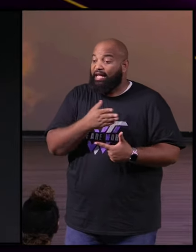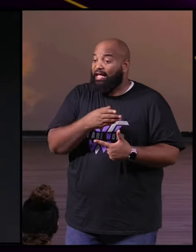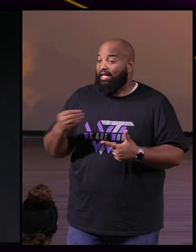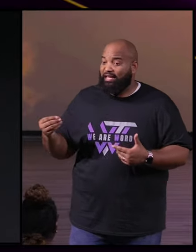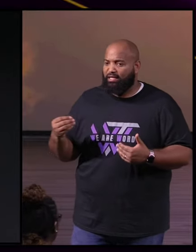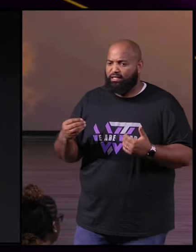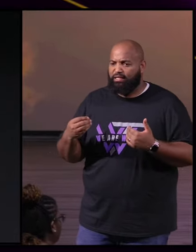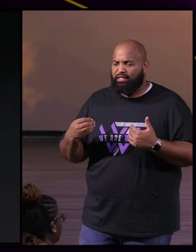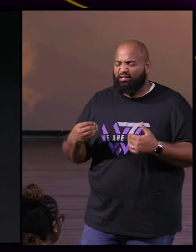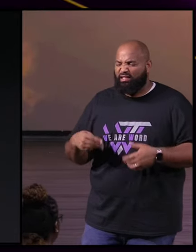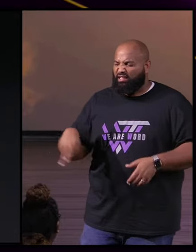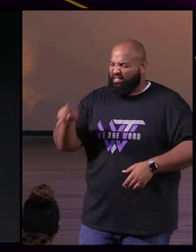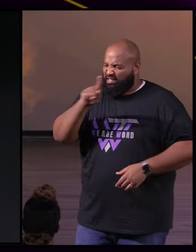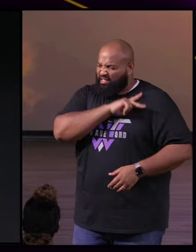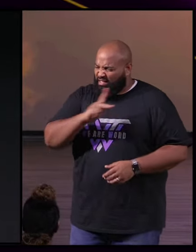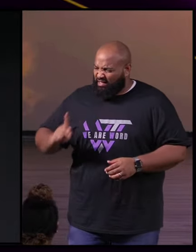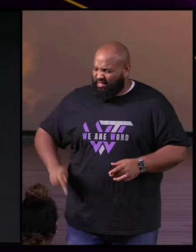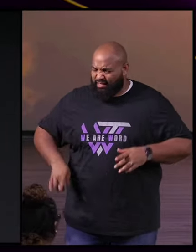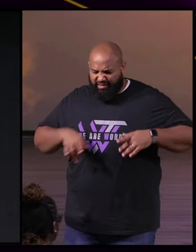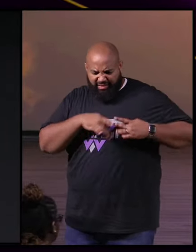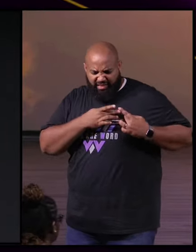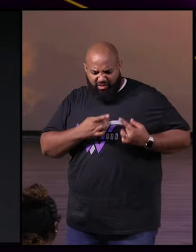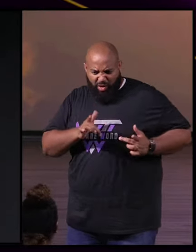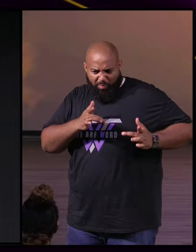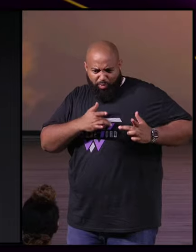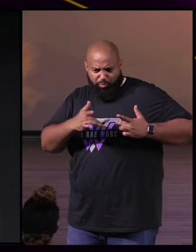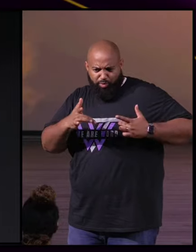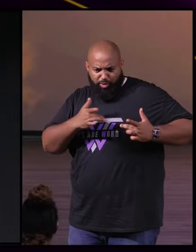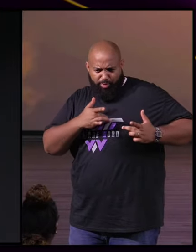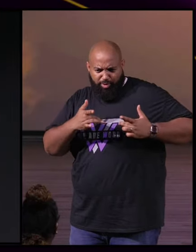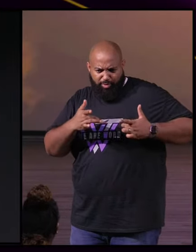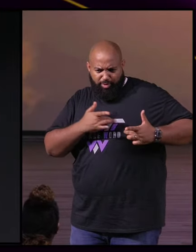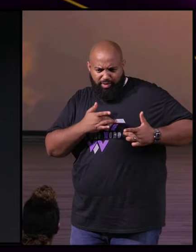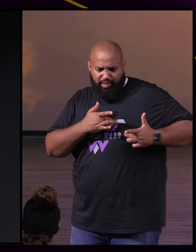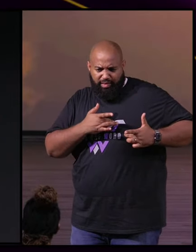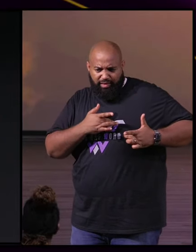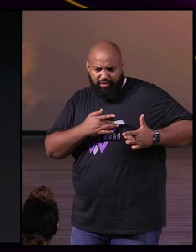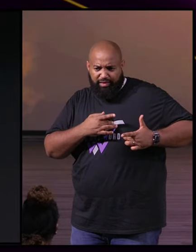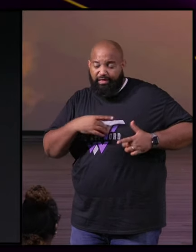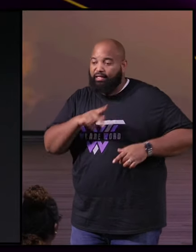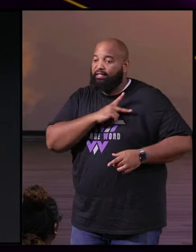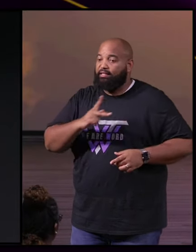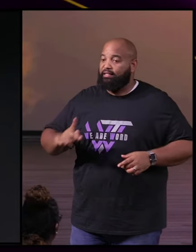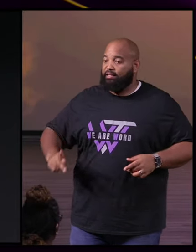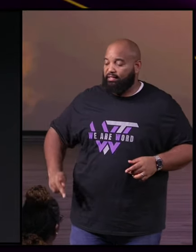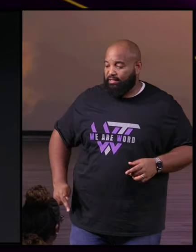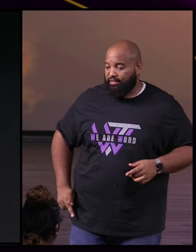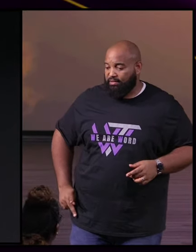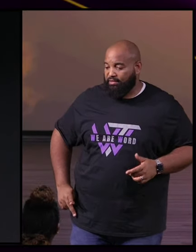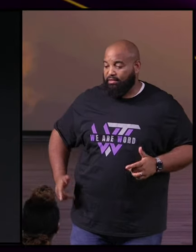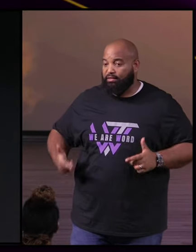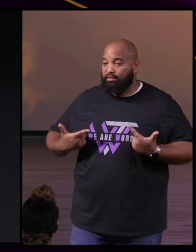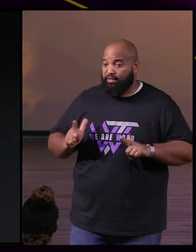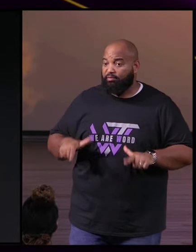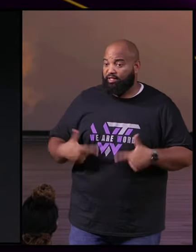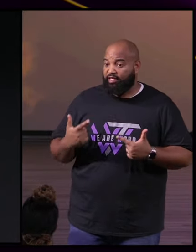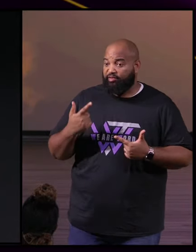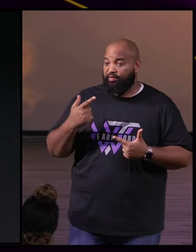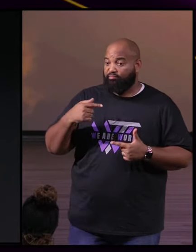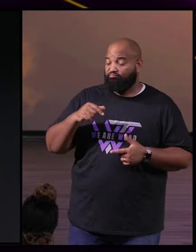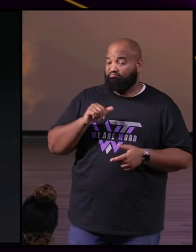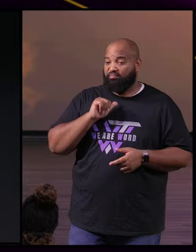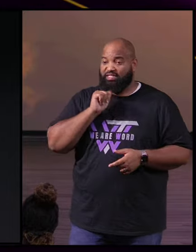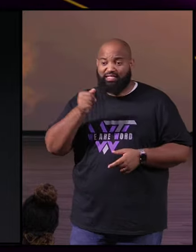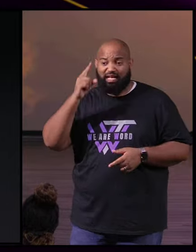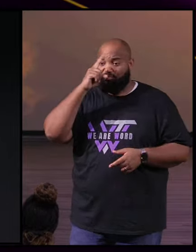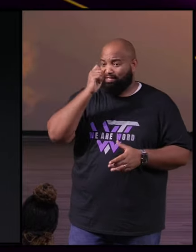it on Pharaoh's heart. See, Pharaoh didn't let him live because of him. Pharaoh didn't